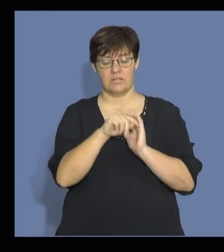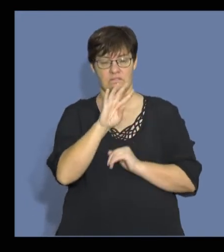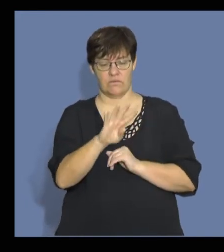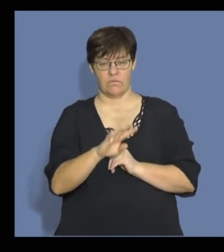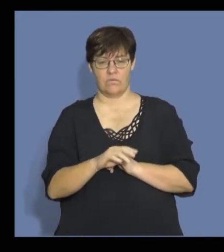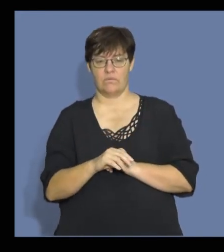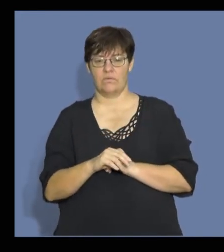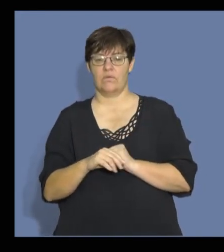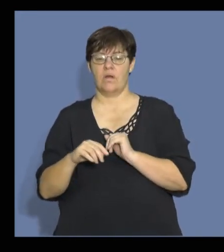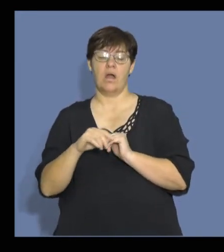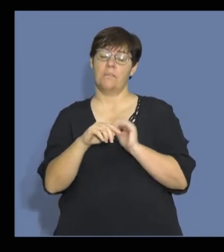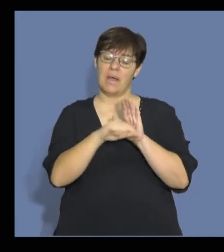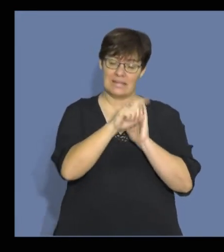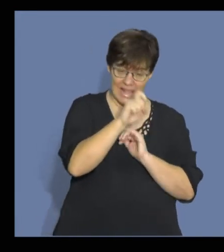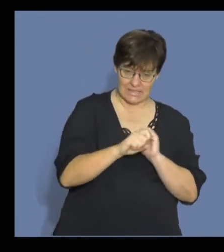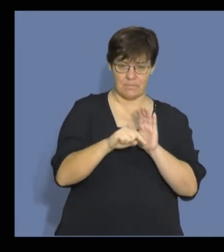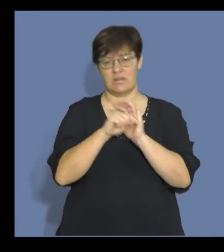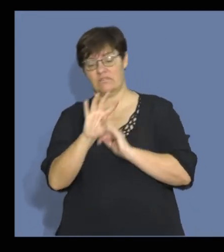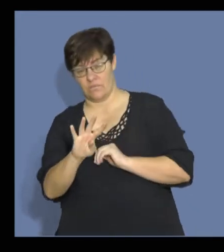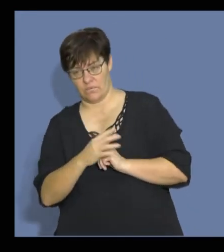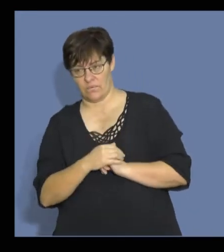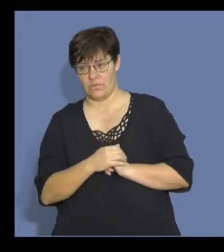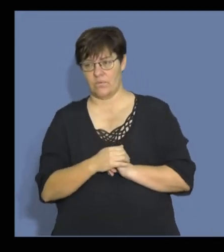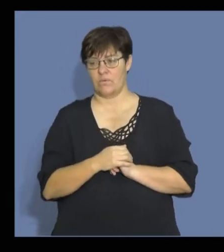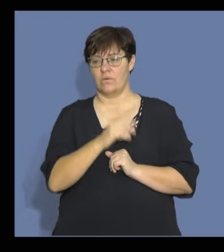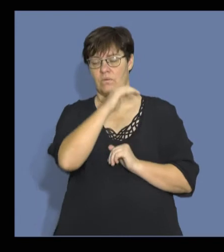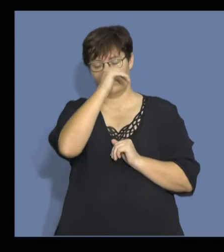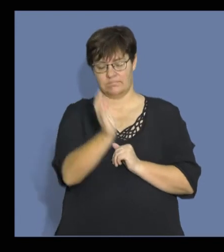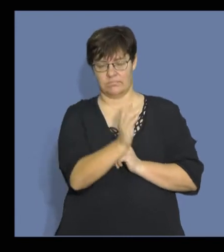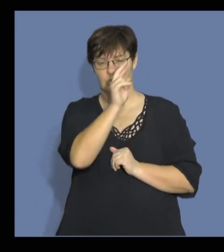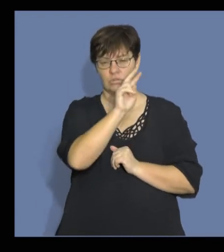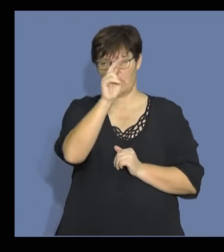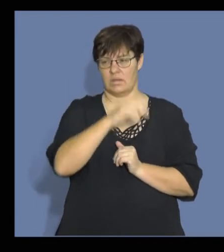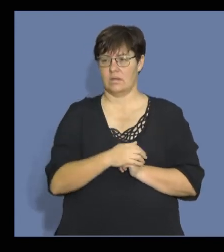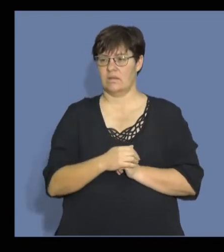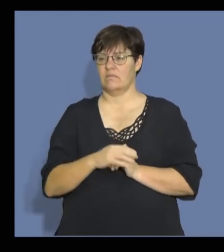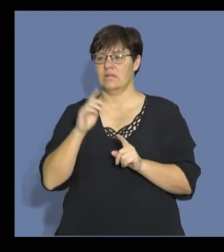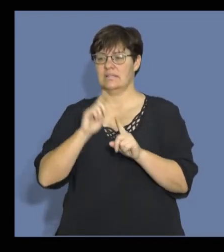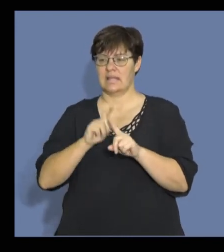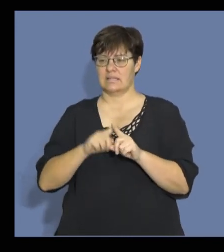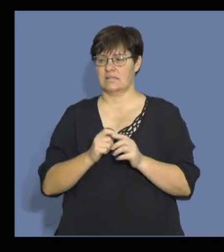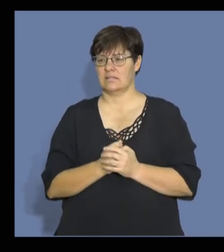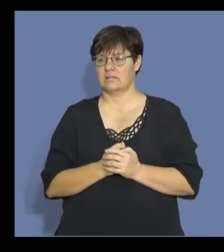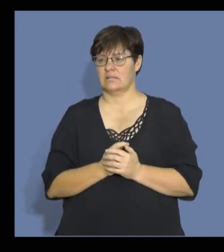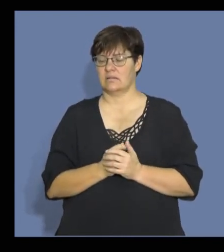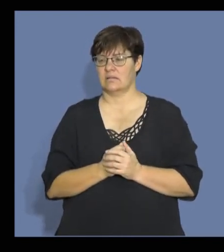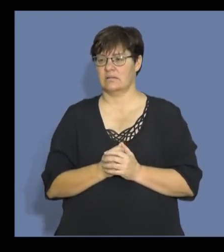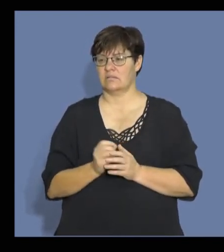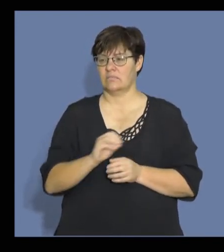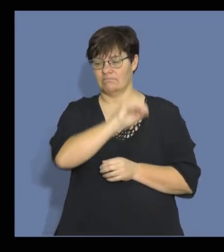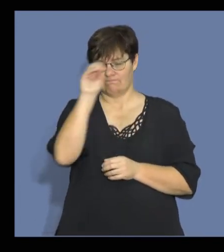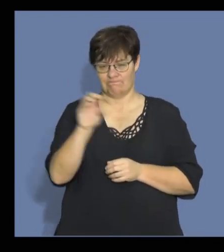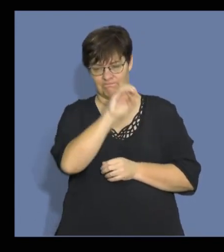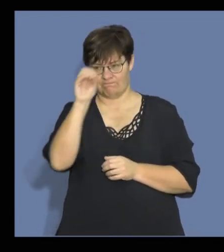get minus x minus 4 all squared. And for the second one, I'm going to be